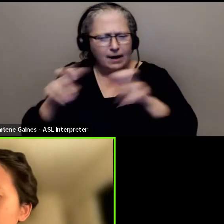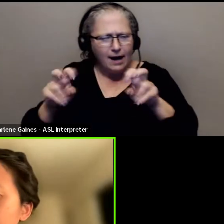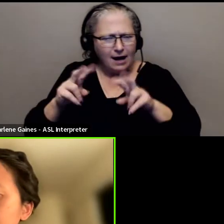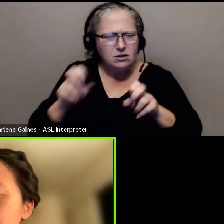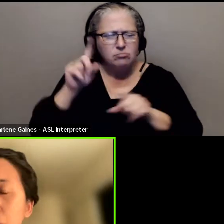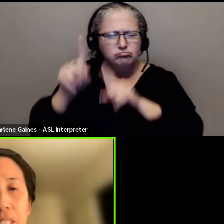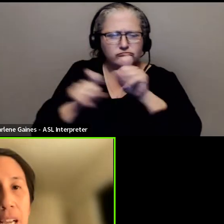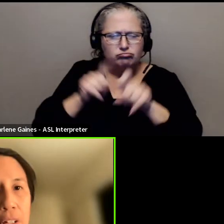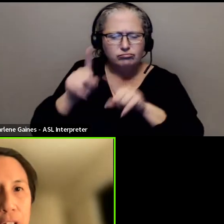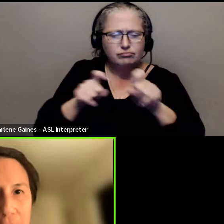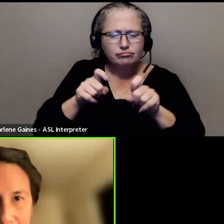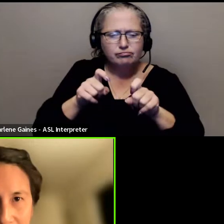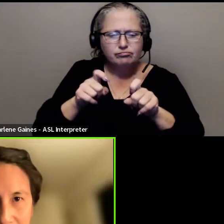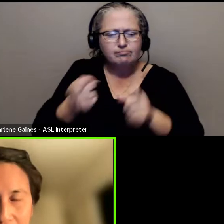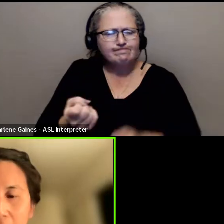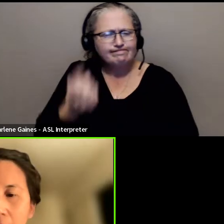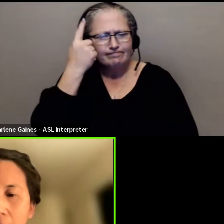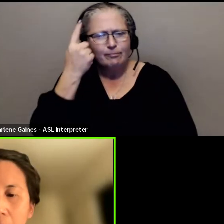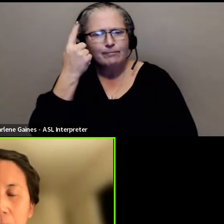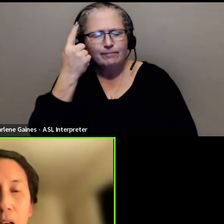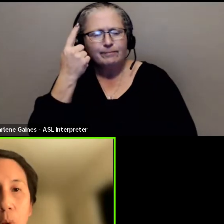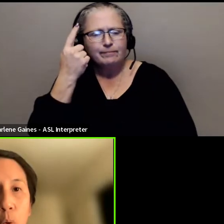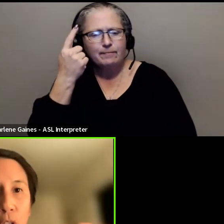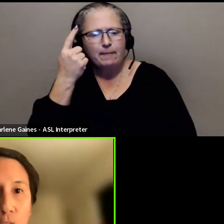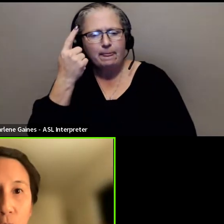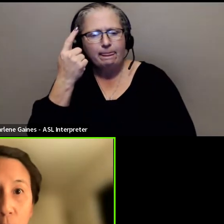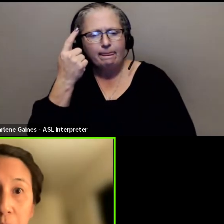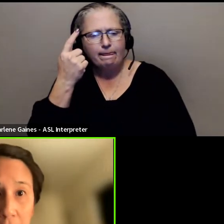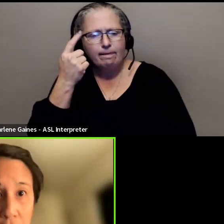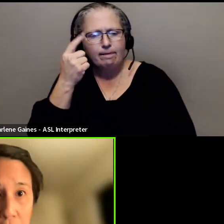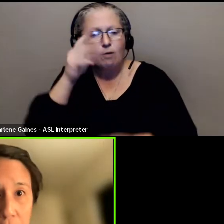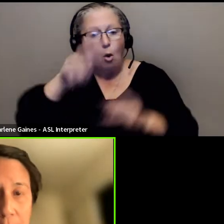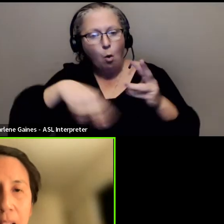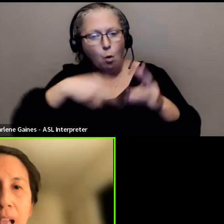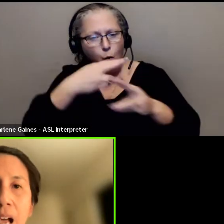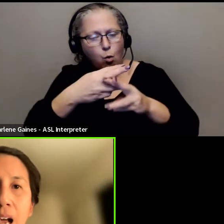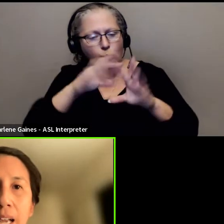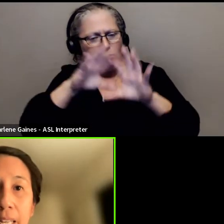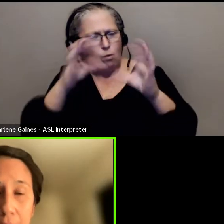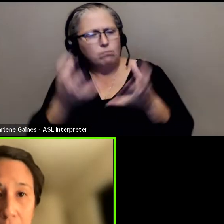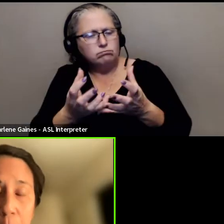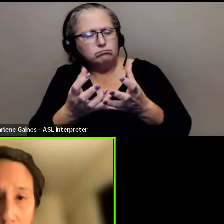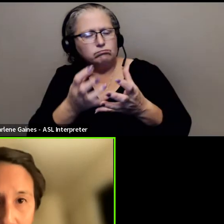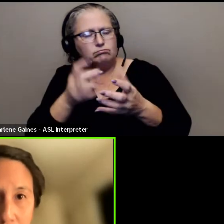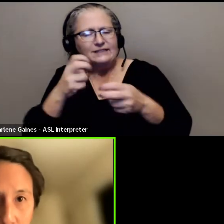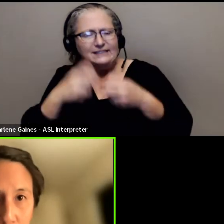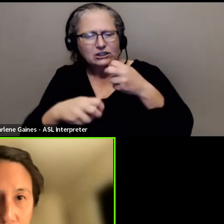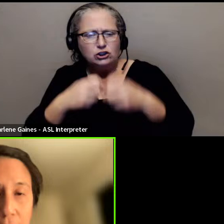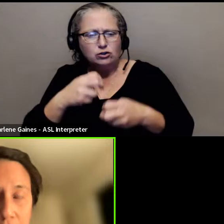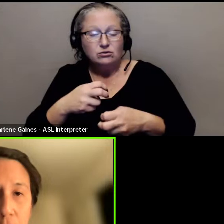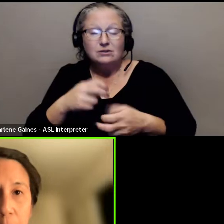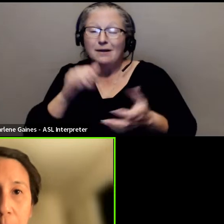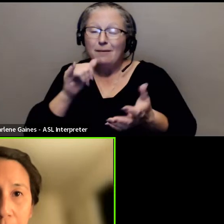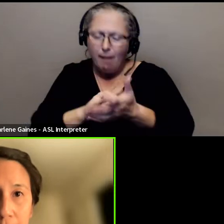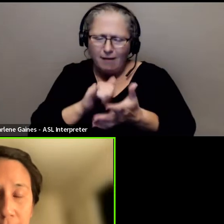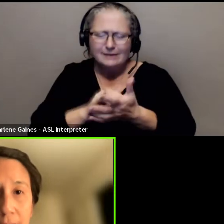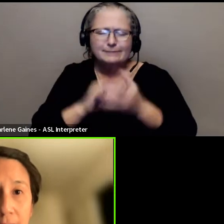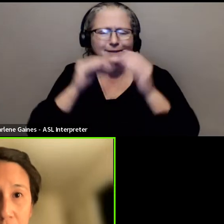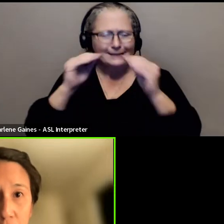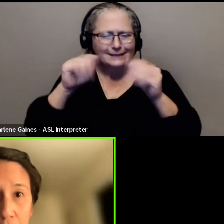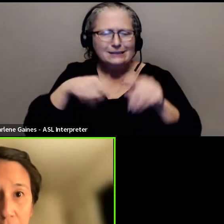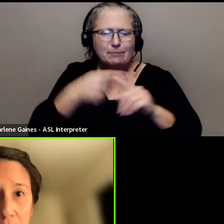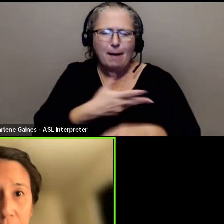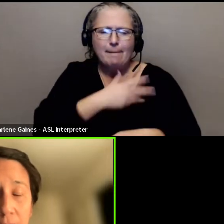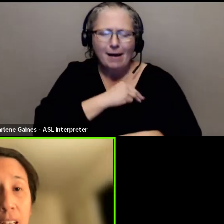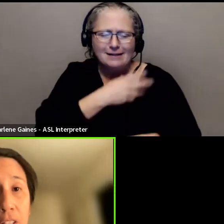things, and could really understand world and global issues. It is possible to teach about Palestine